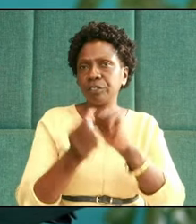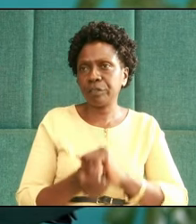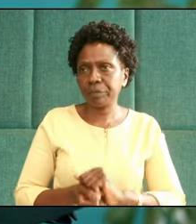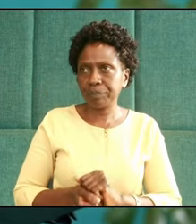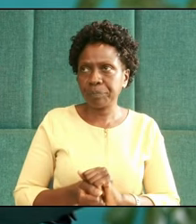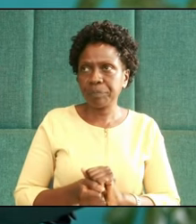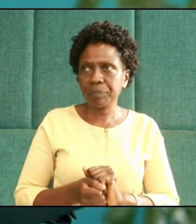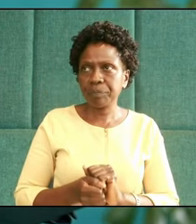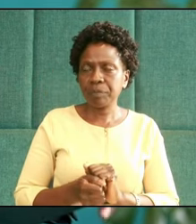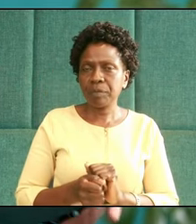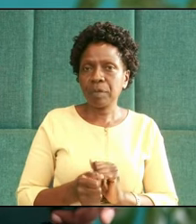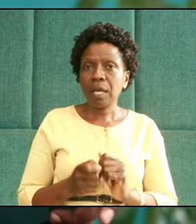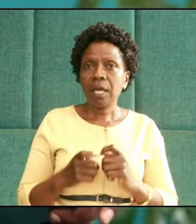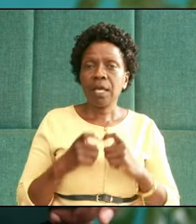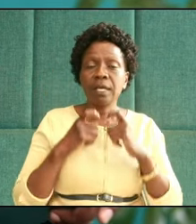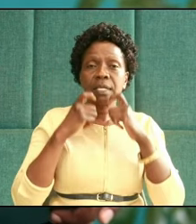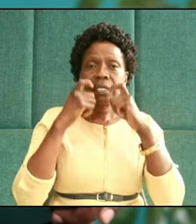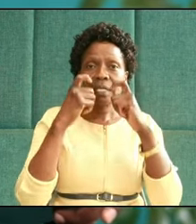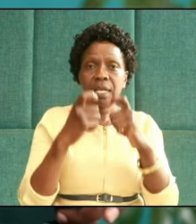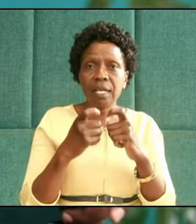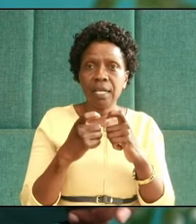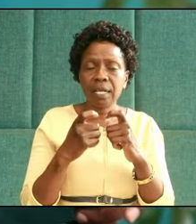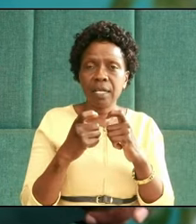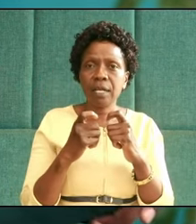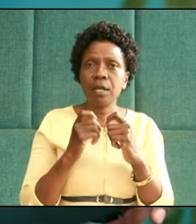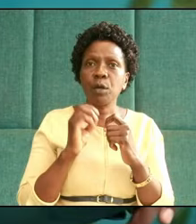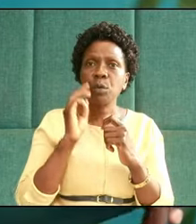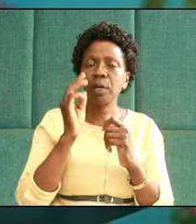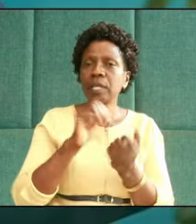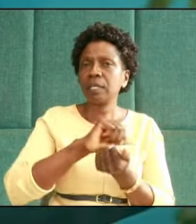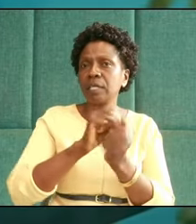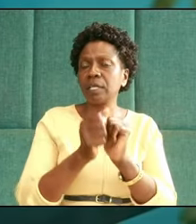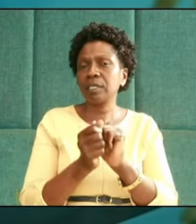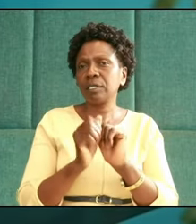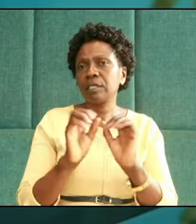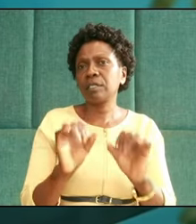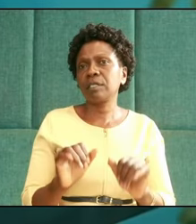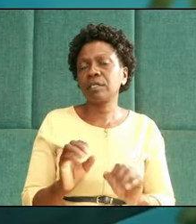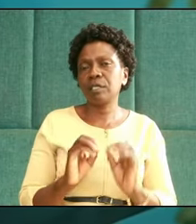Sin will still retain its definition.